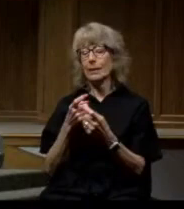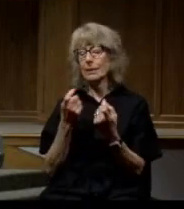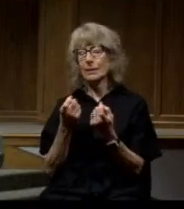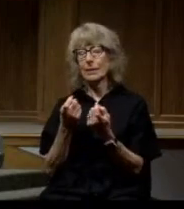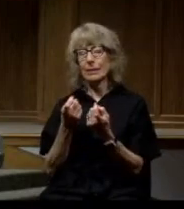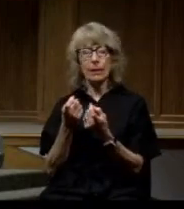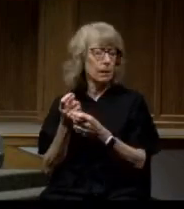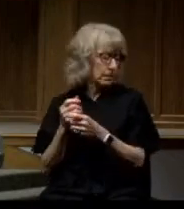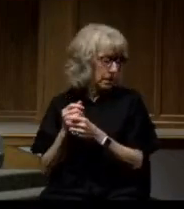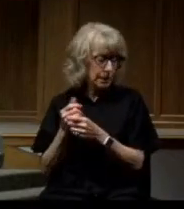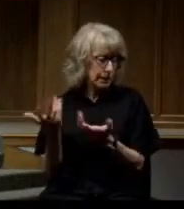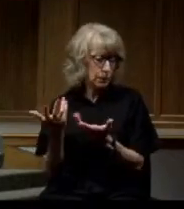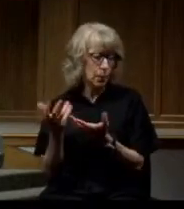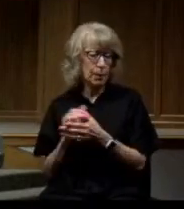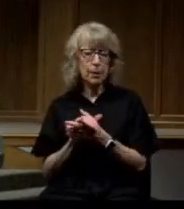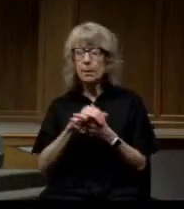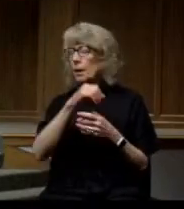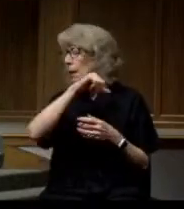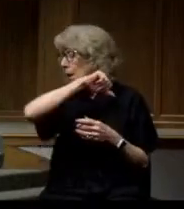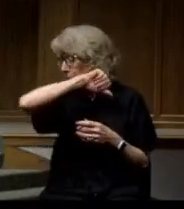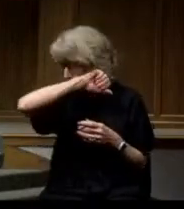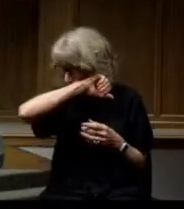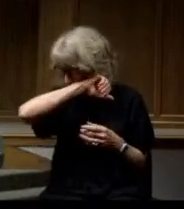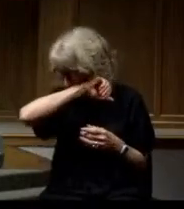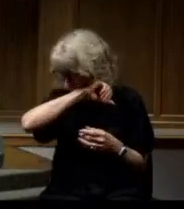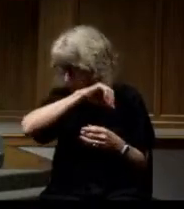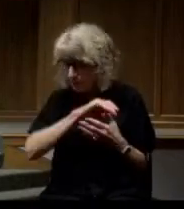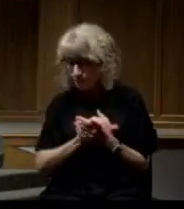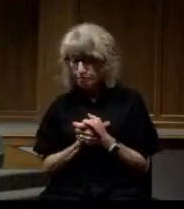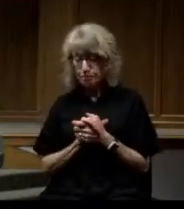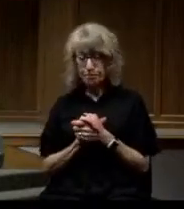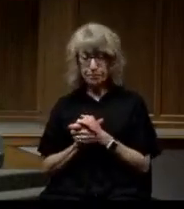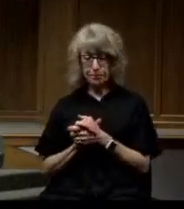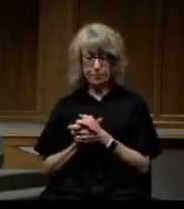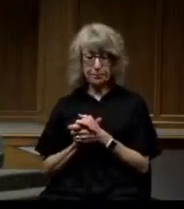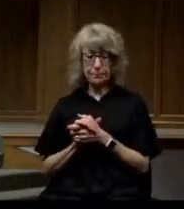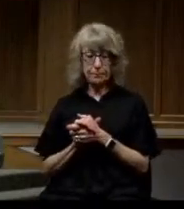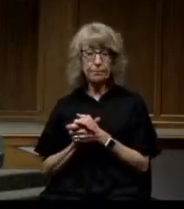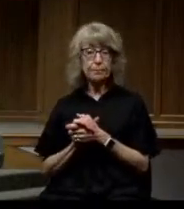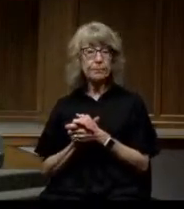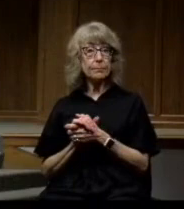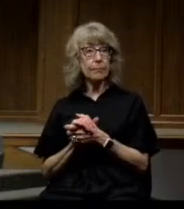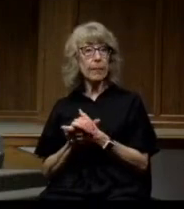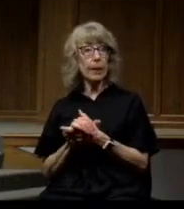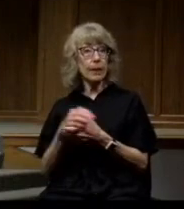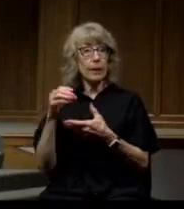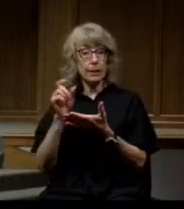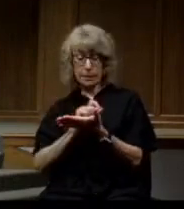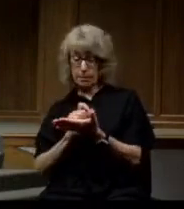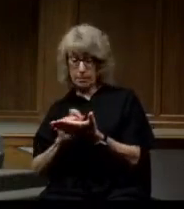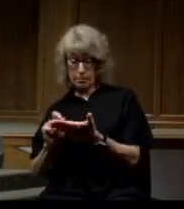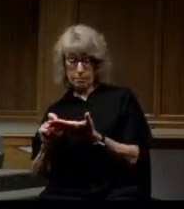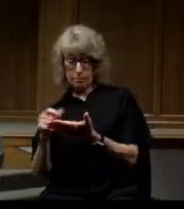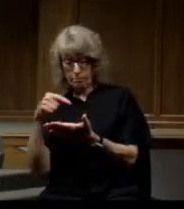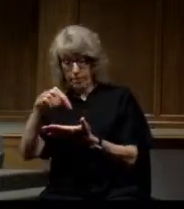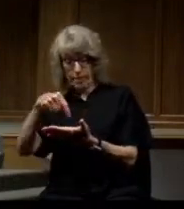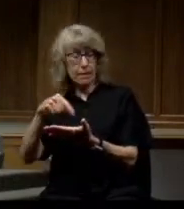his downfall? I don't know if you've ever noticed, but it's actually in the text. It's the